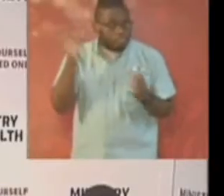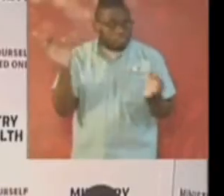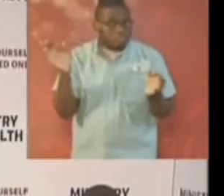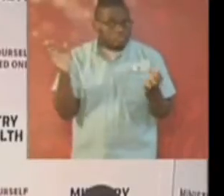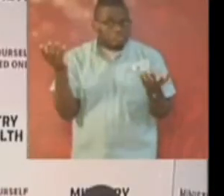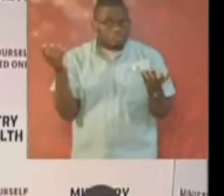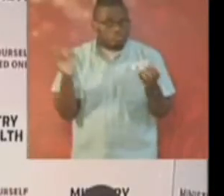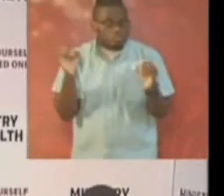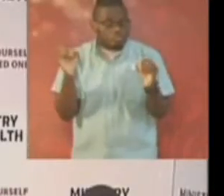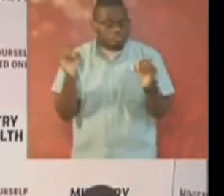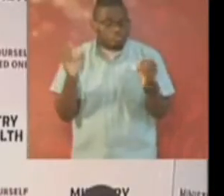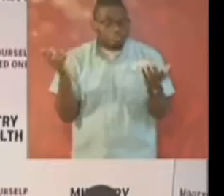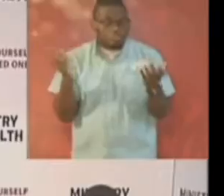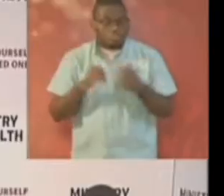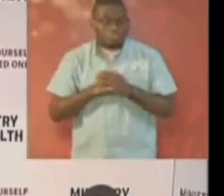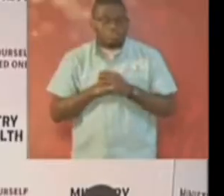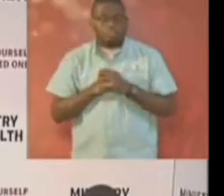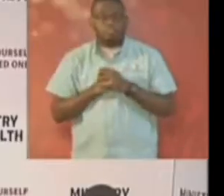Hello, what should I do?